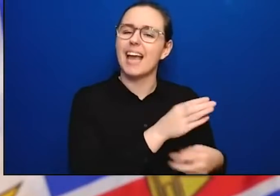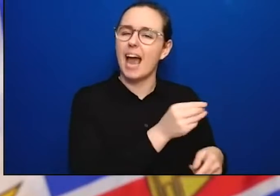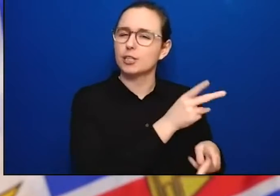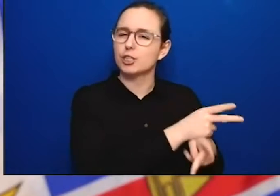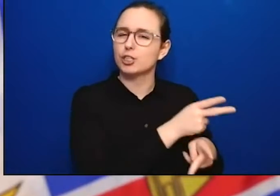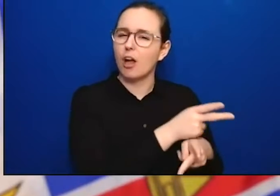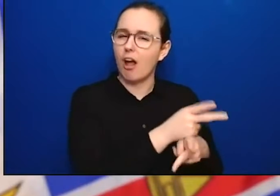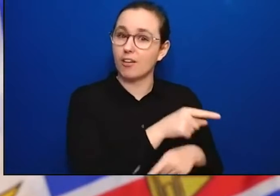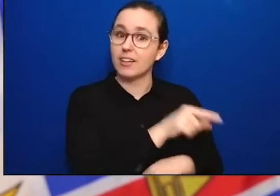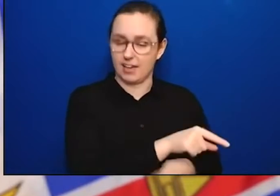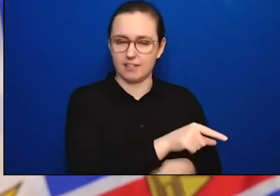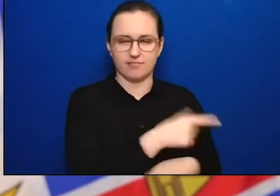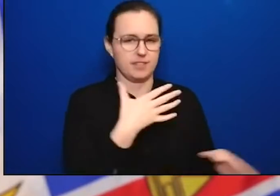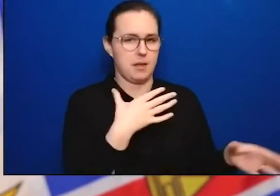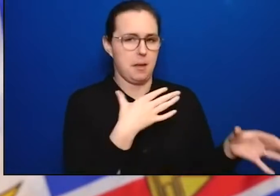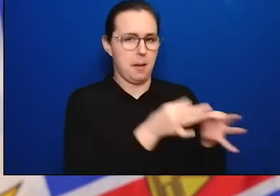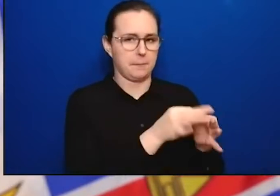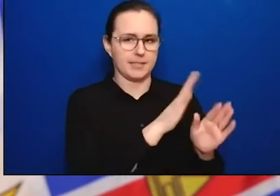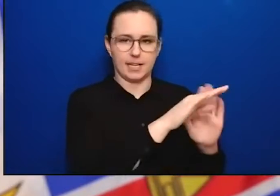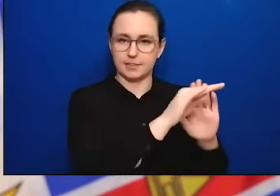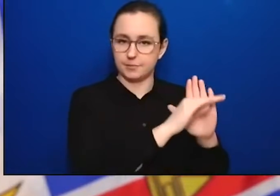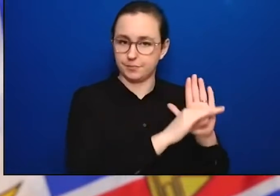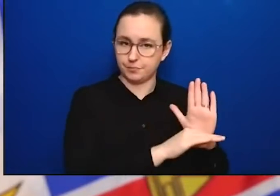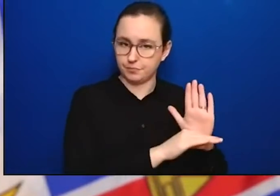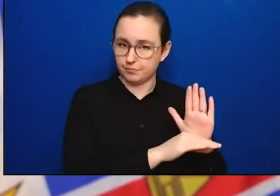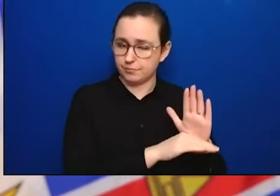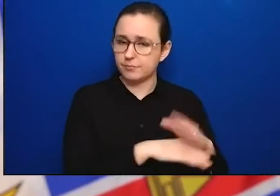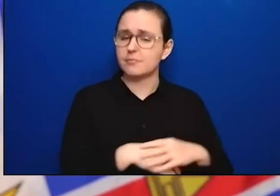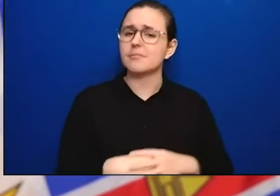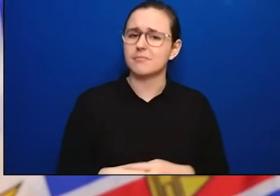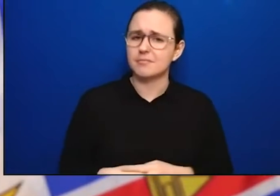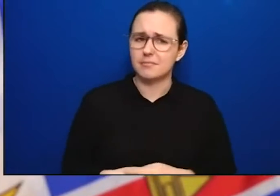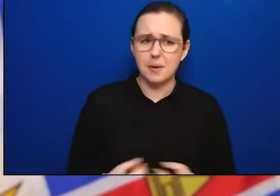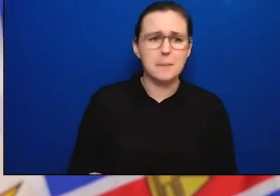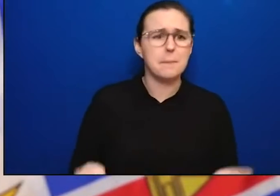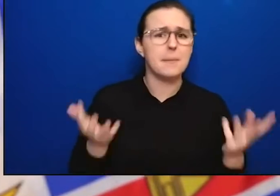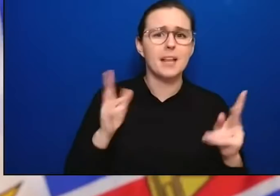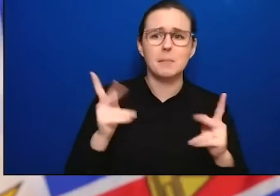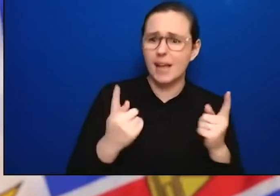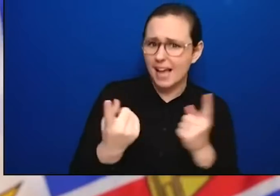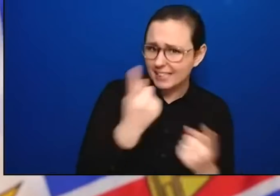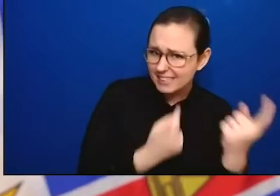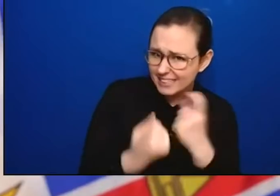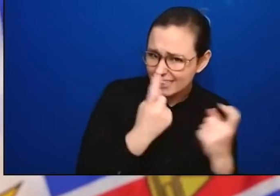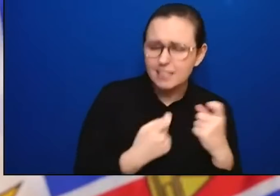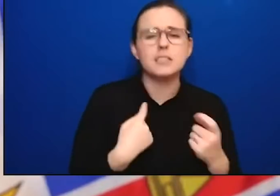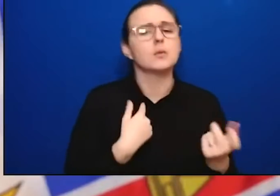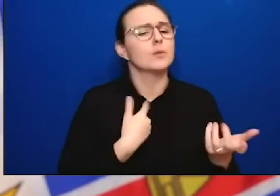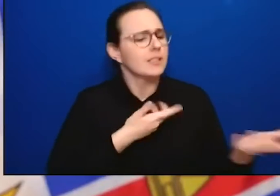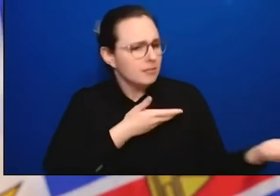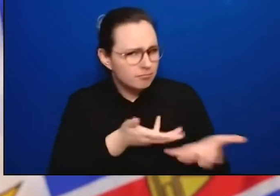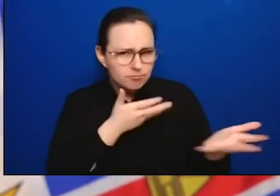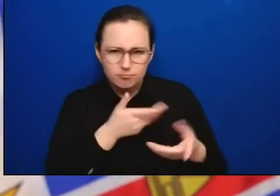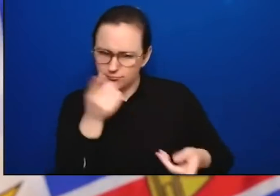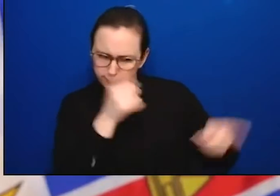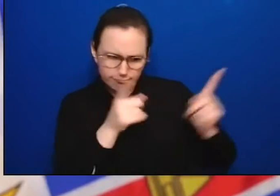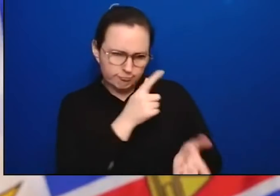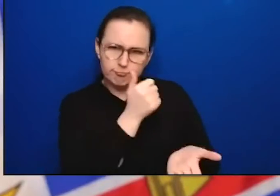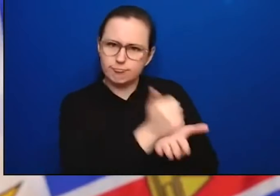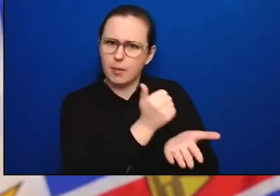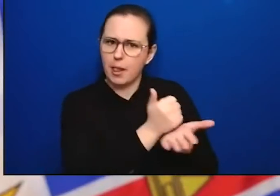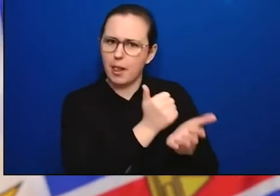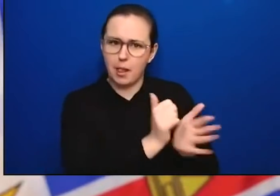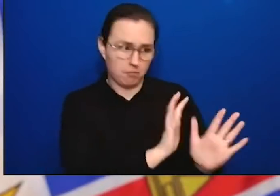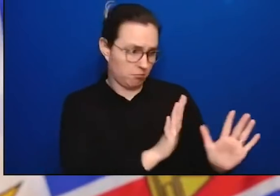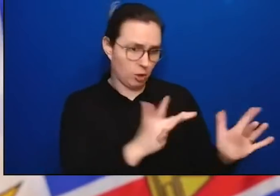updated guidelines for the early childhood educators and childcare sector, and we've been taking lots of questions